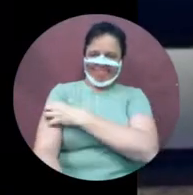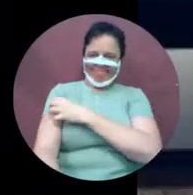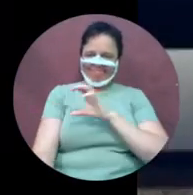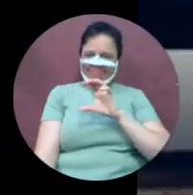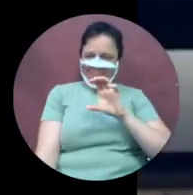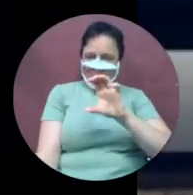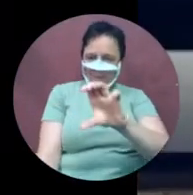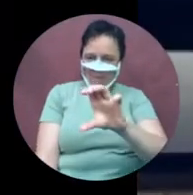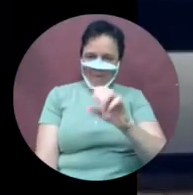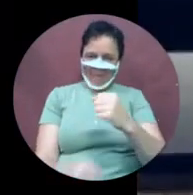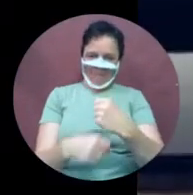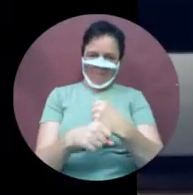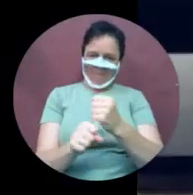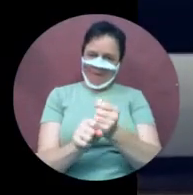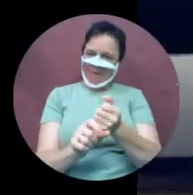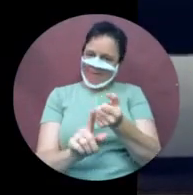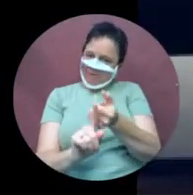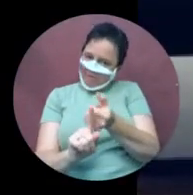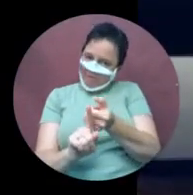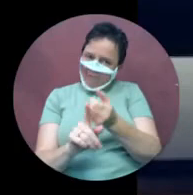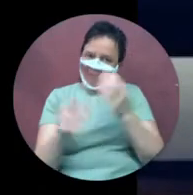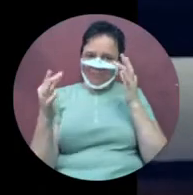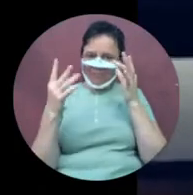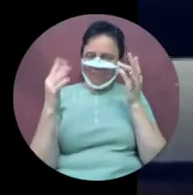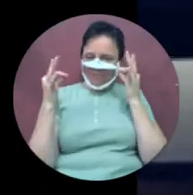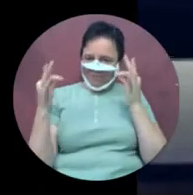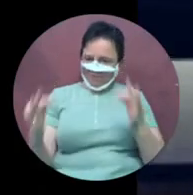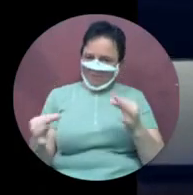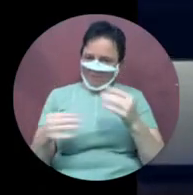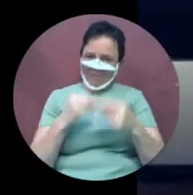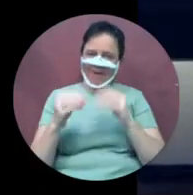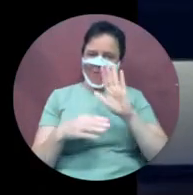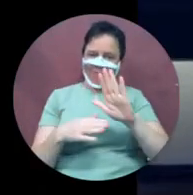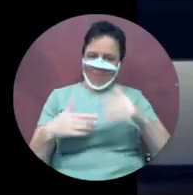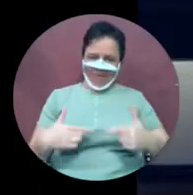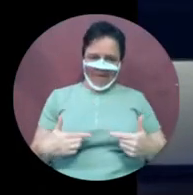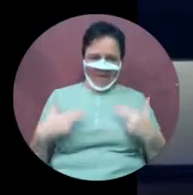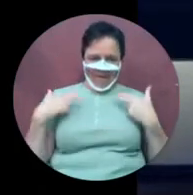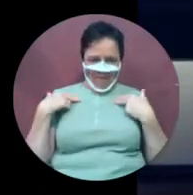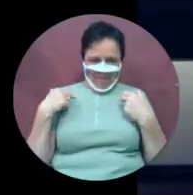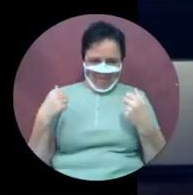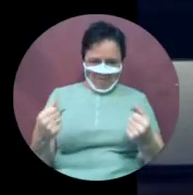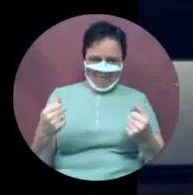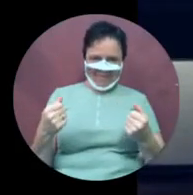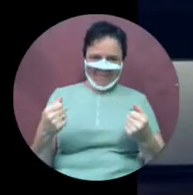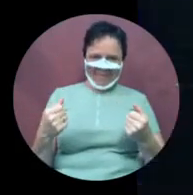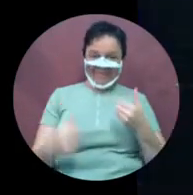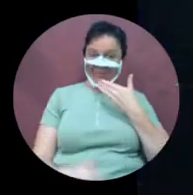to have a happy and a healthy life. What better way to live? So good luck.